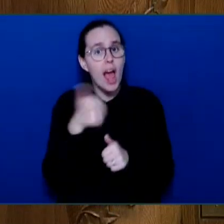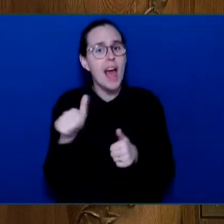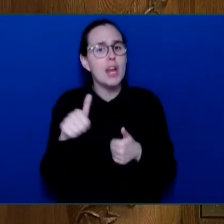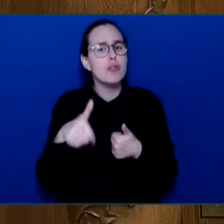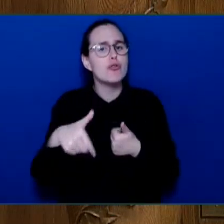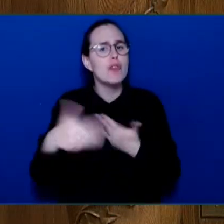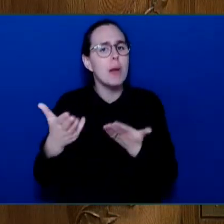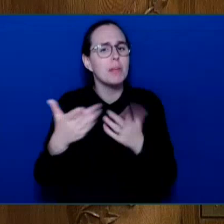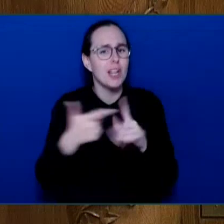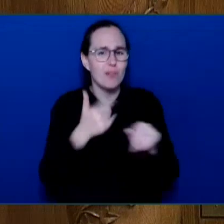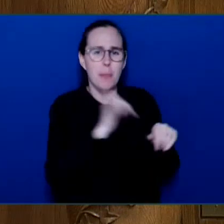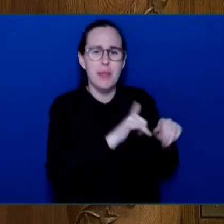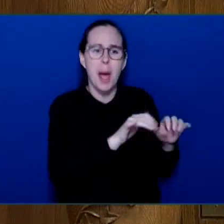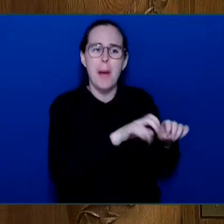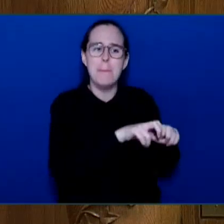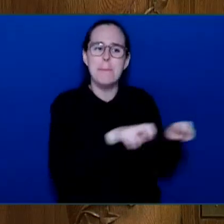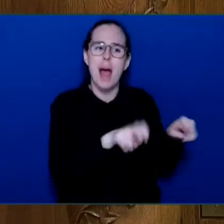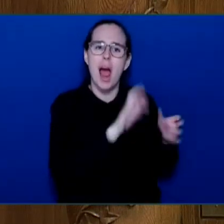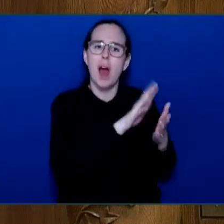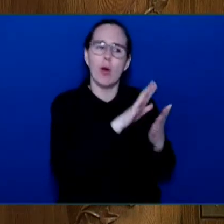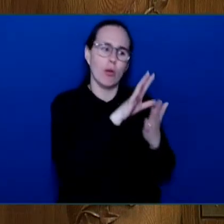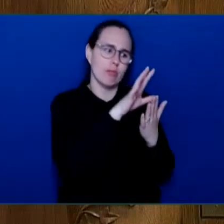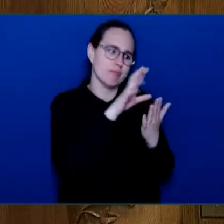Minister of Social Development and Poverty Reduction.